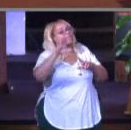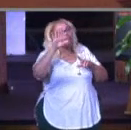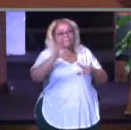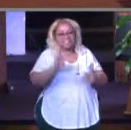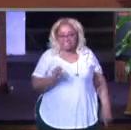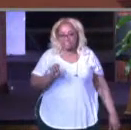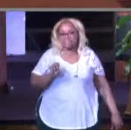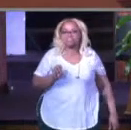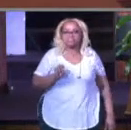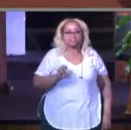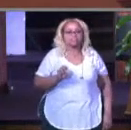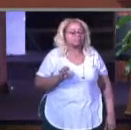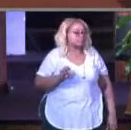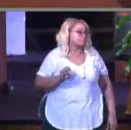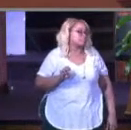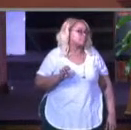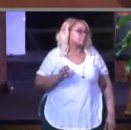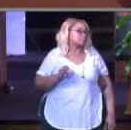be.